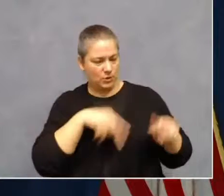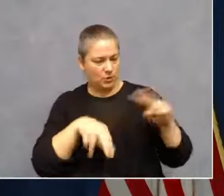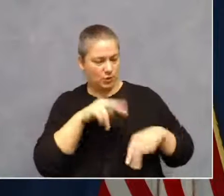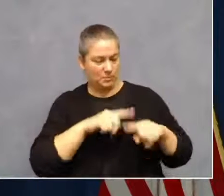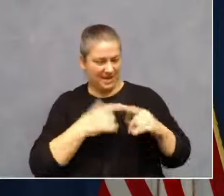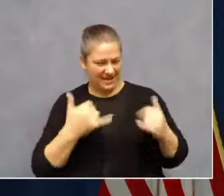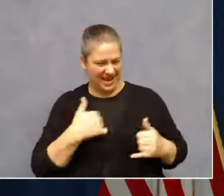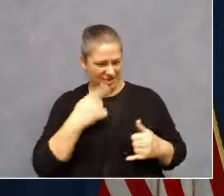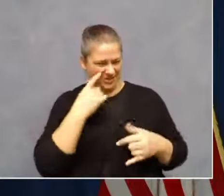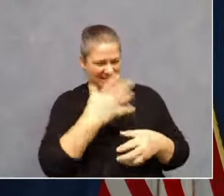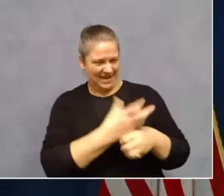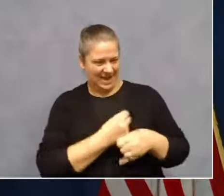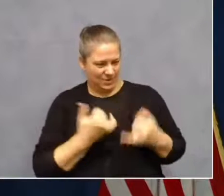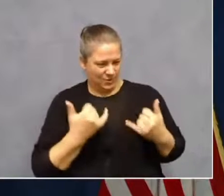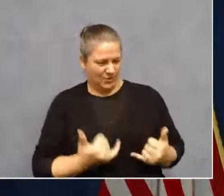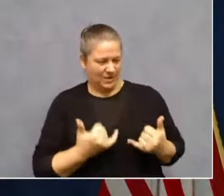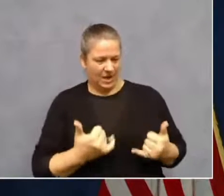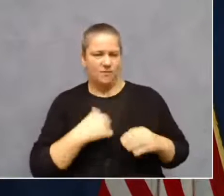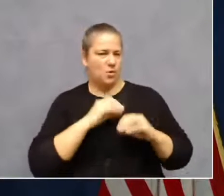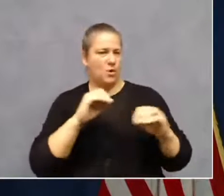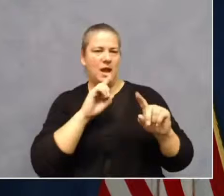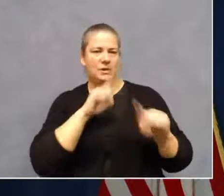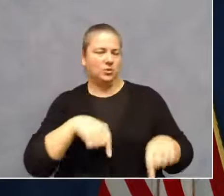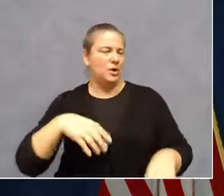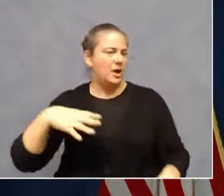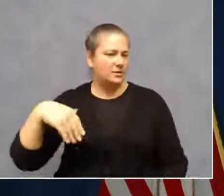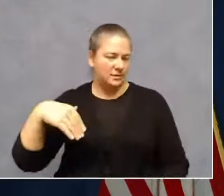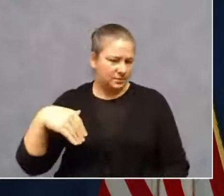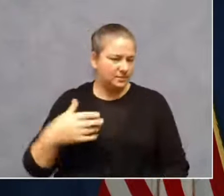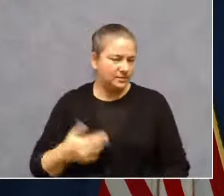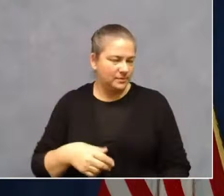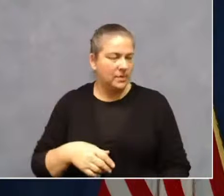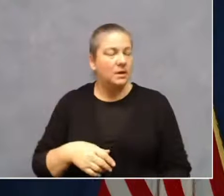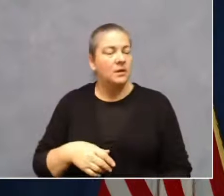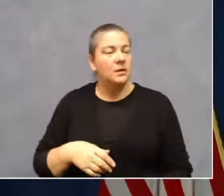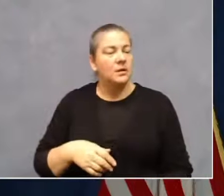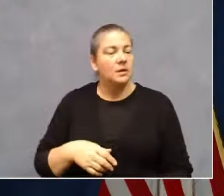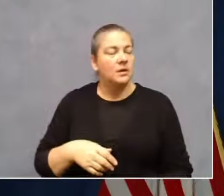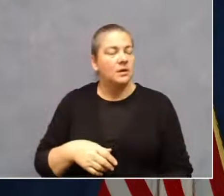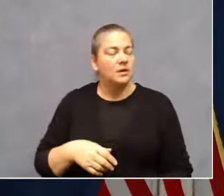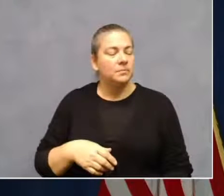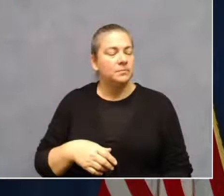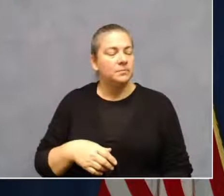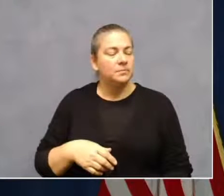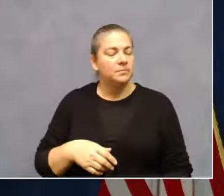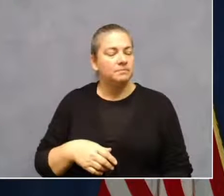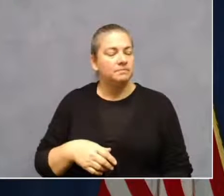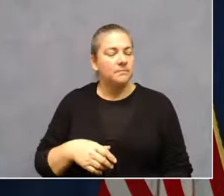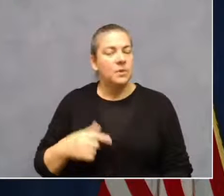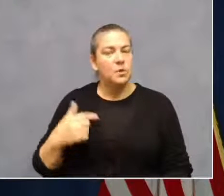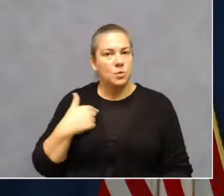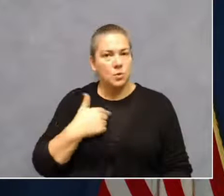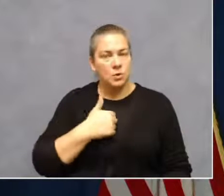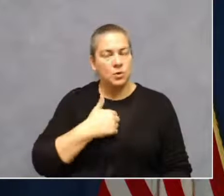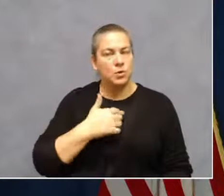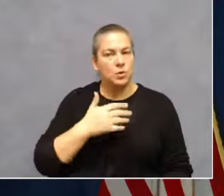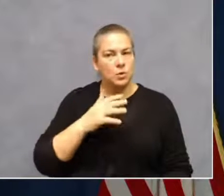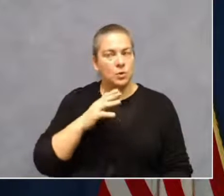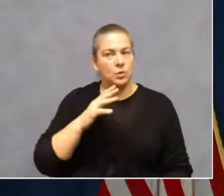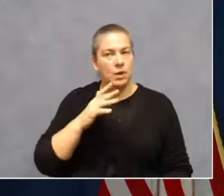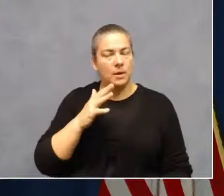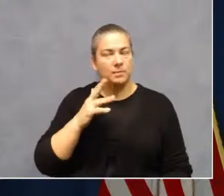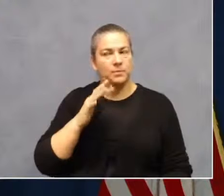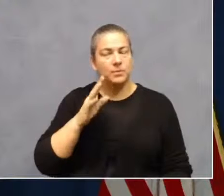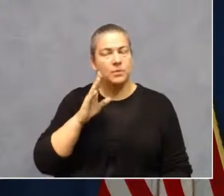today, we don't have an answer. Now, we are going to put aside a